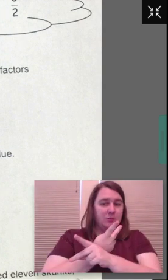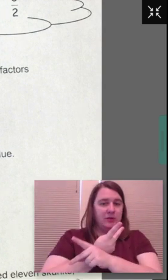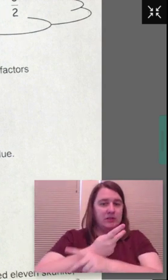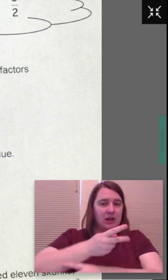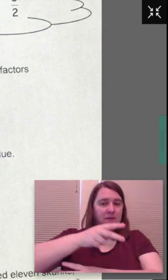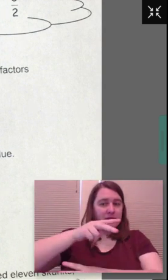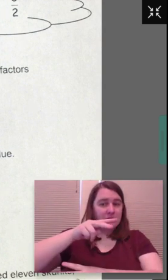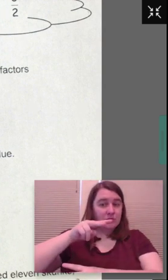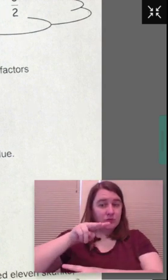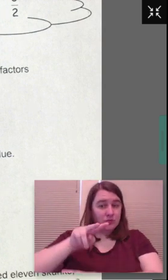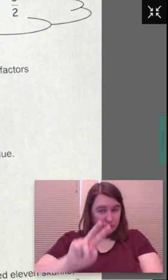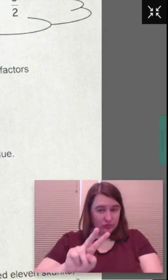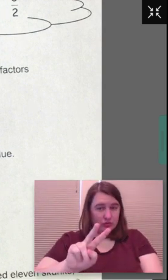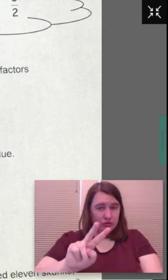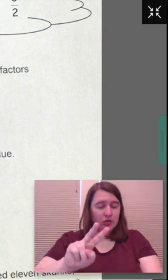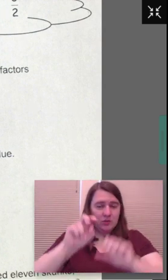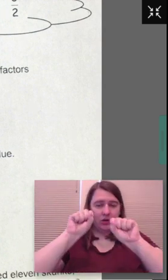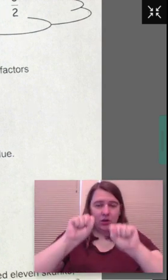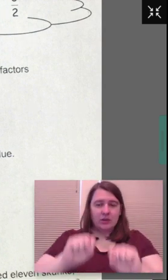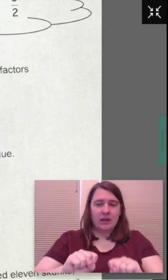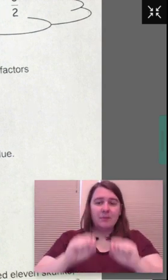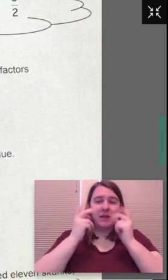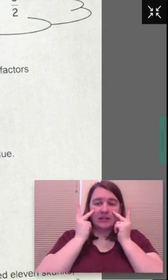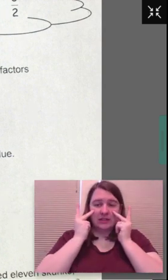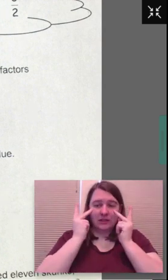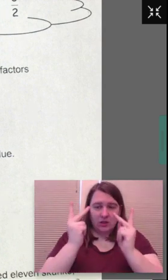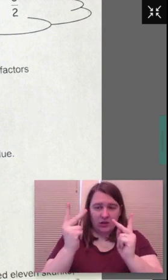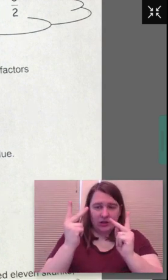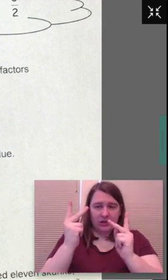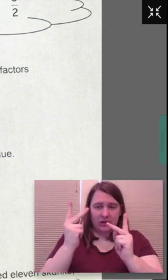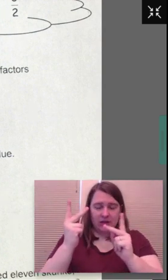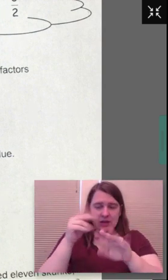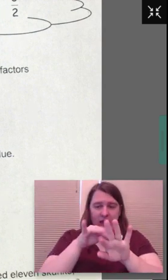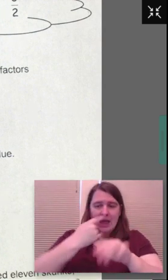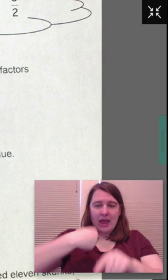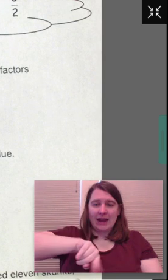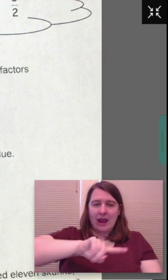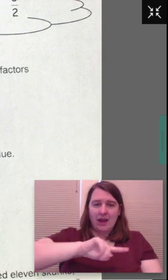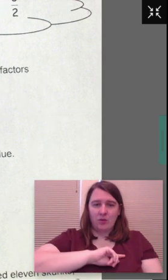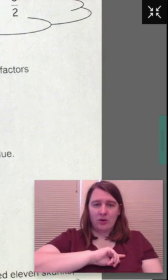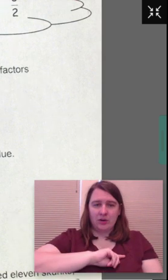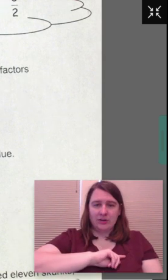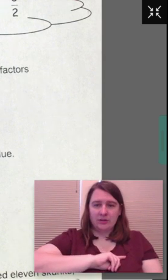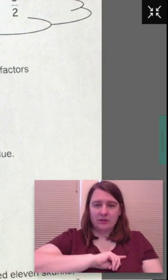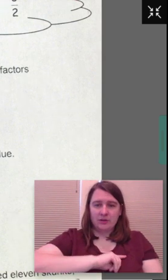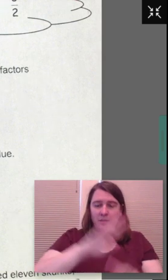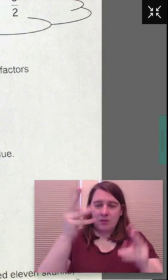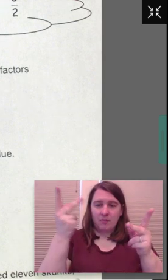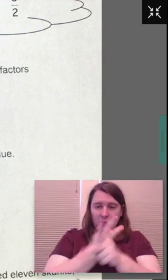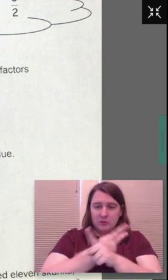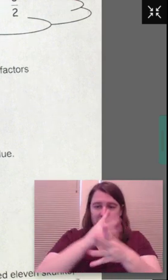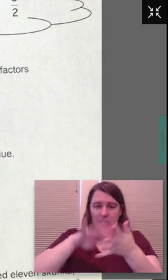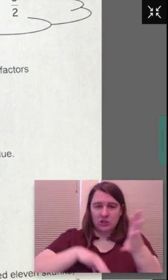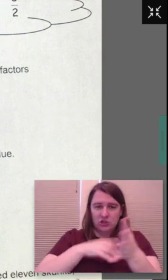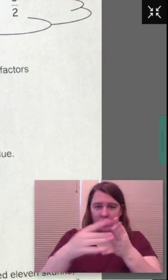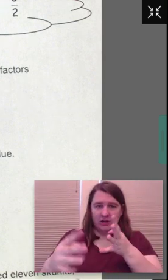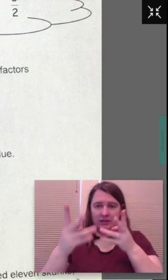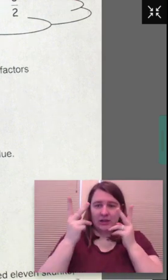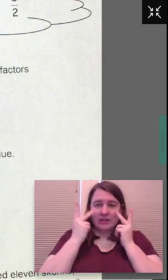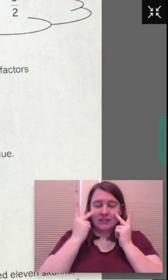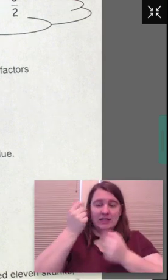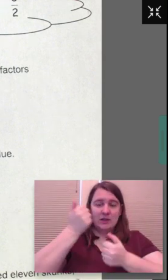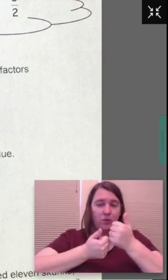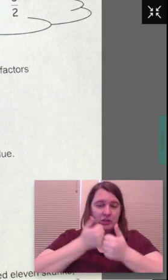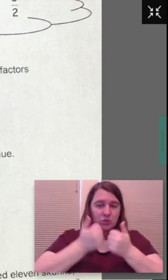both multiples of 2. Okay, but let's look at our multiplication